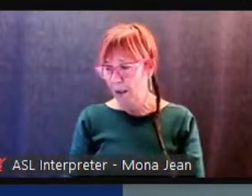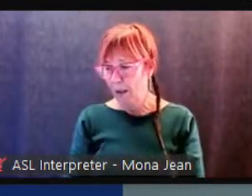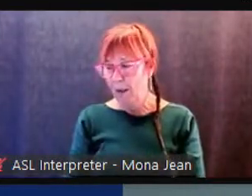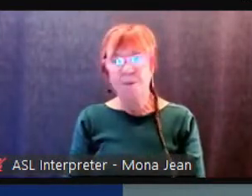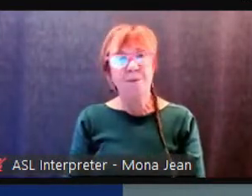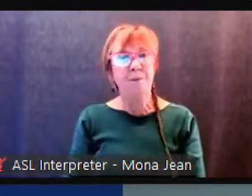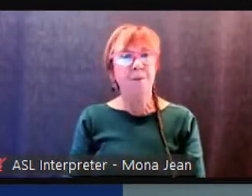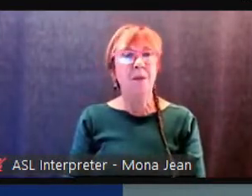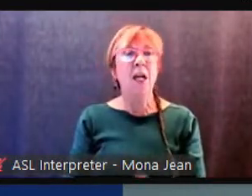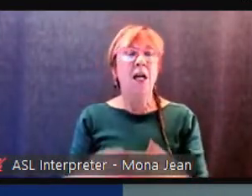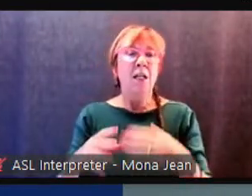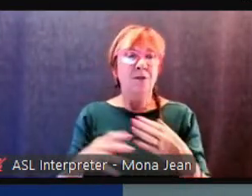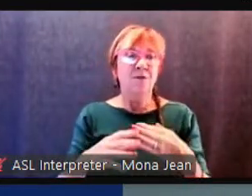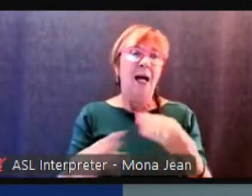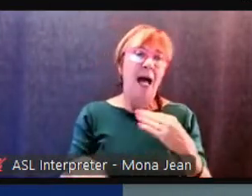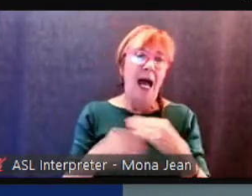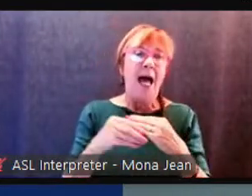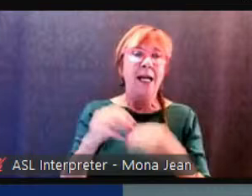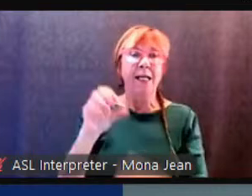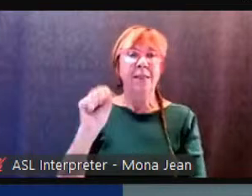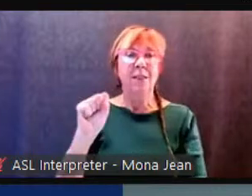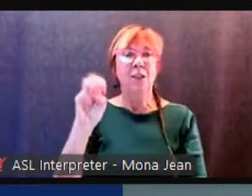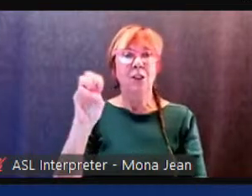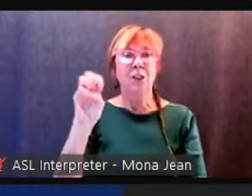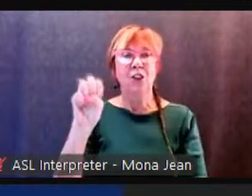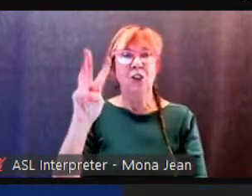public sewer extensions specific to your community.